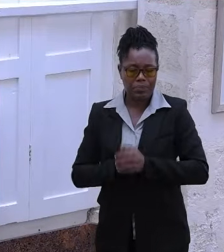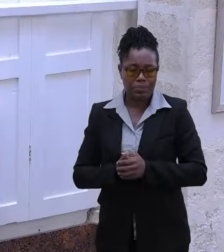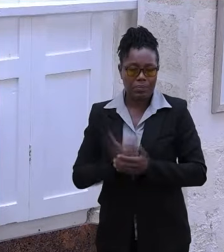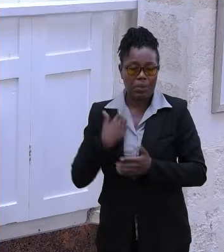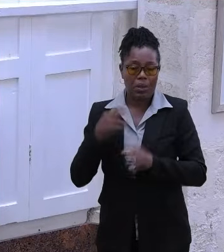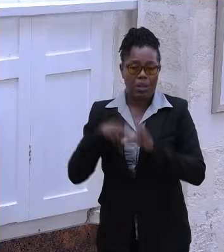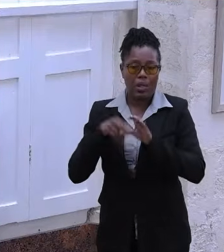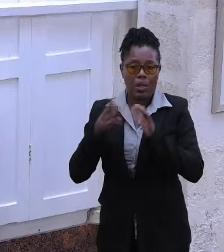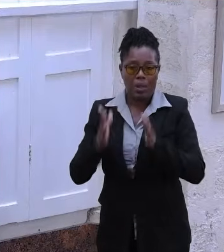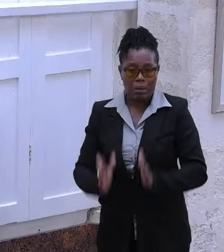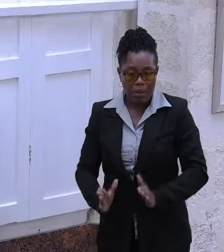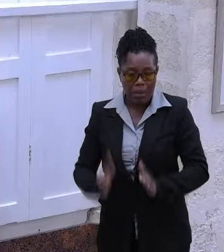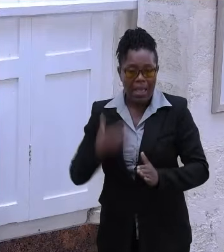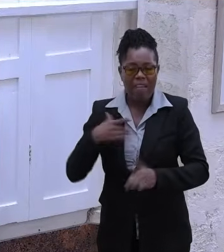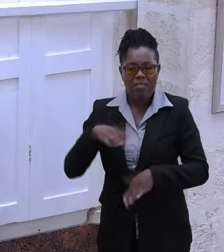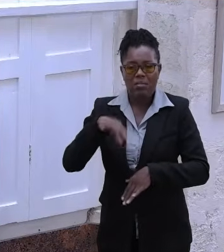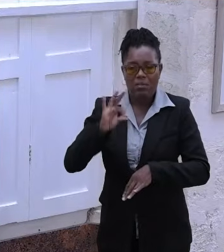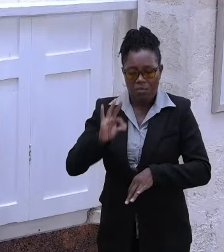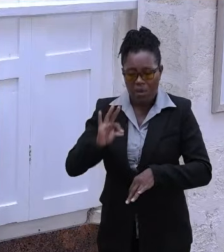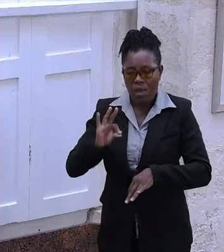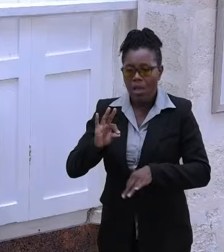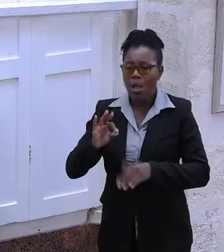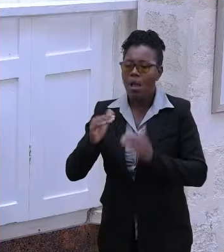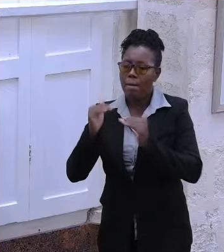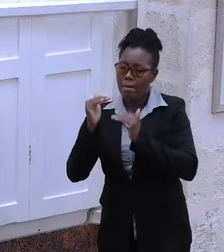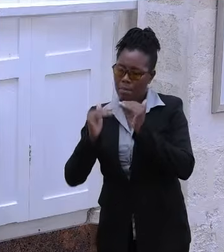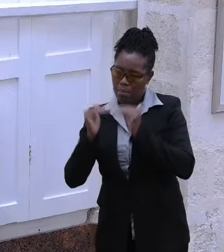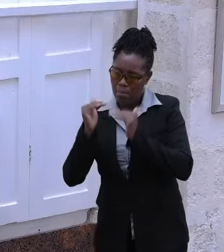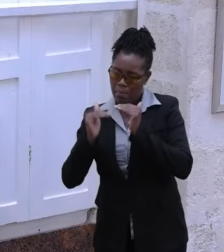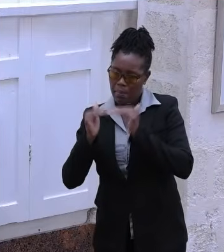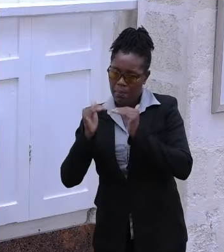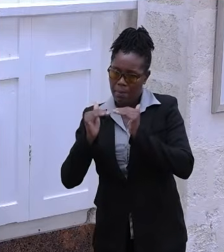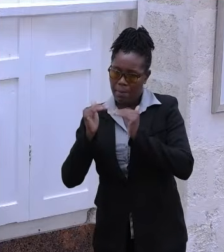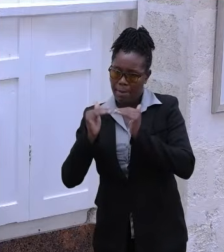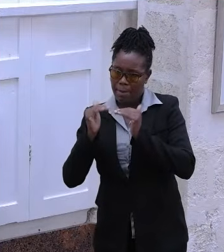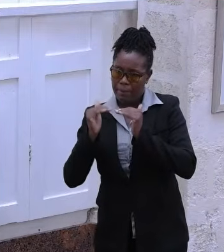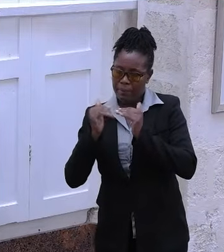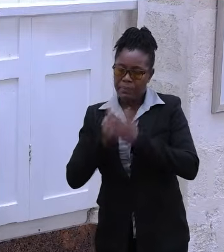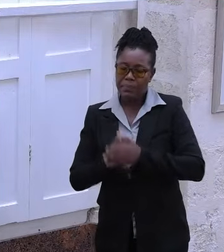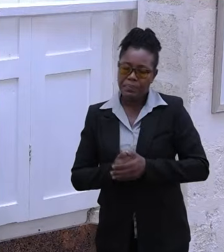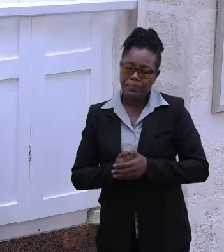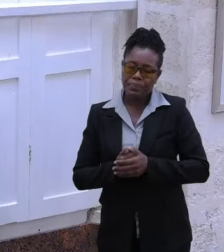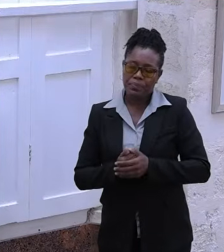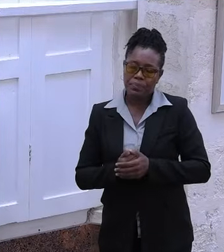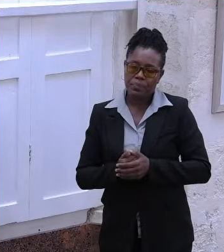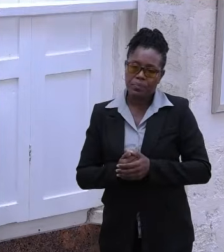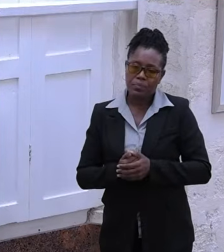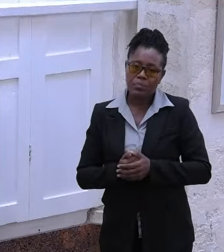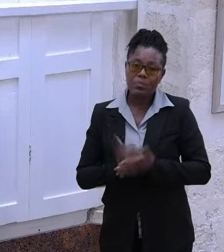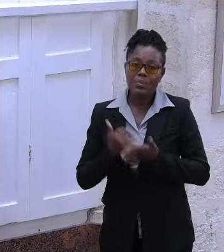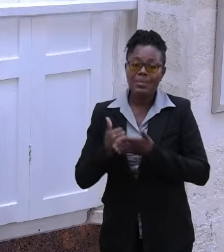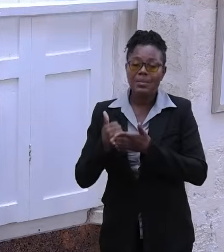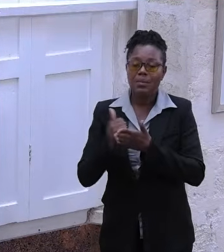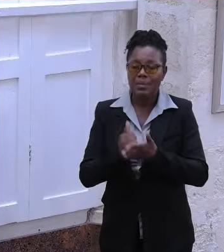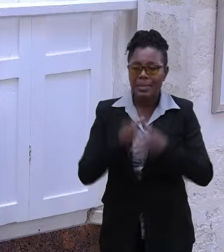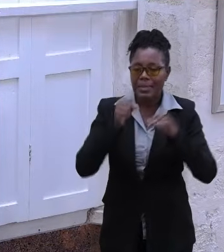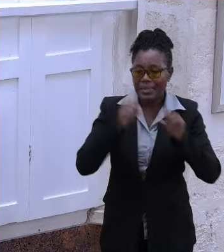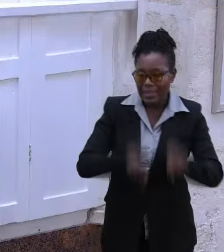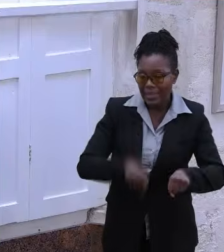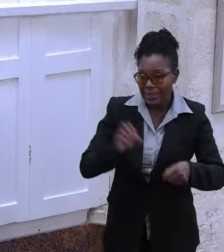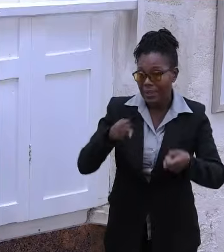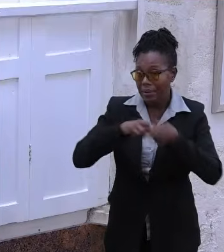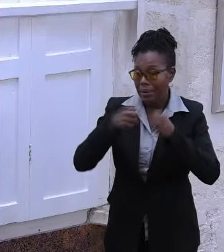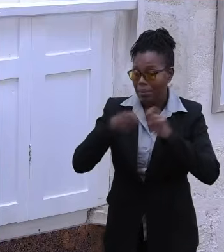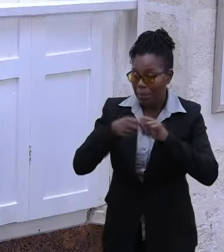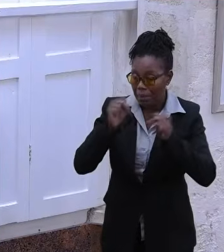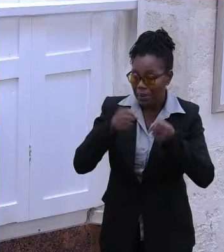has hit on it. We have to find that happy medium that says to us, yes, we can address this issue